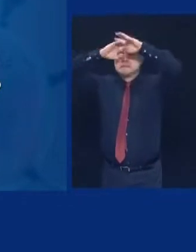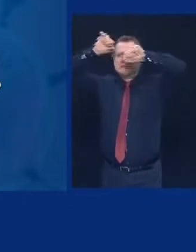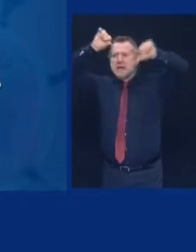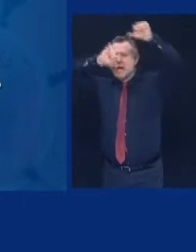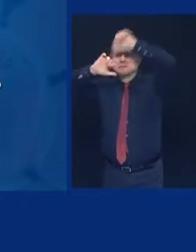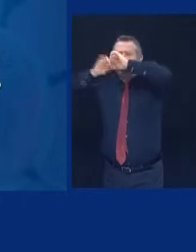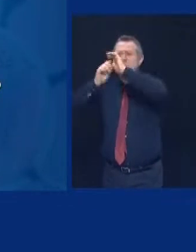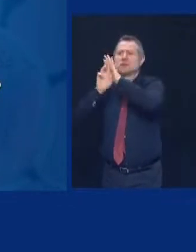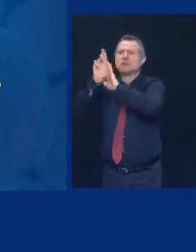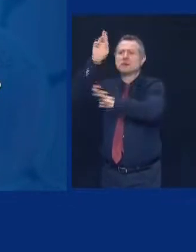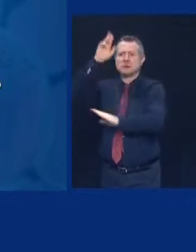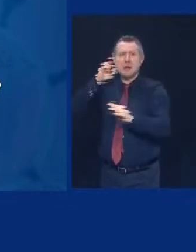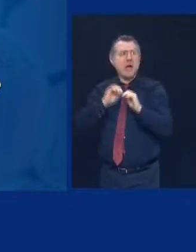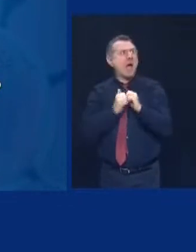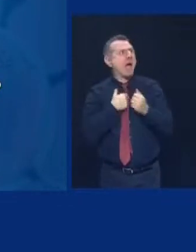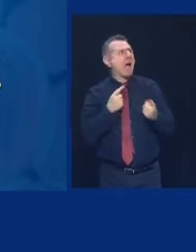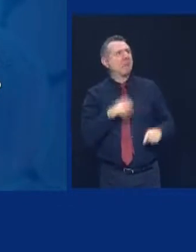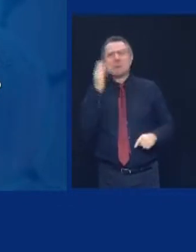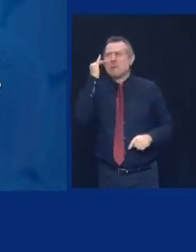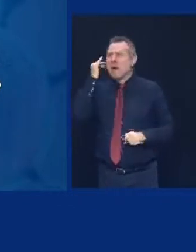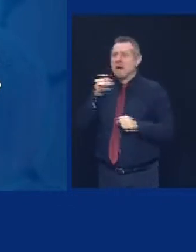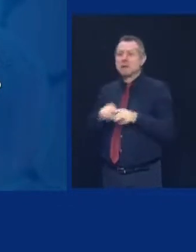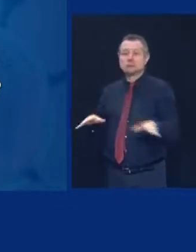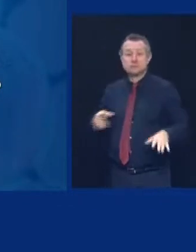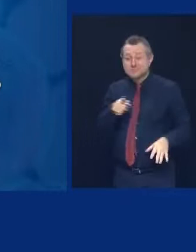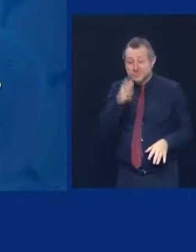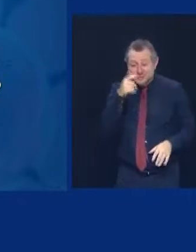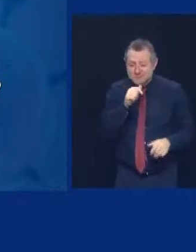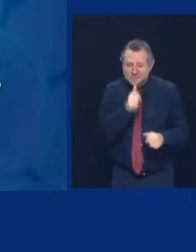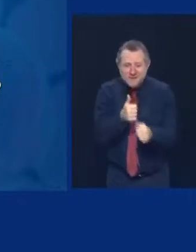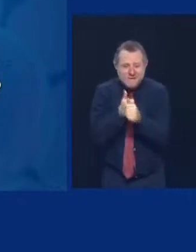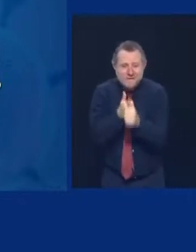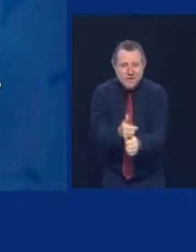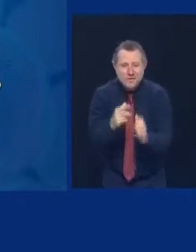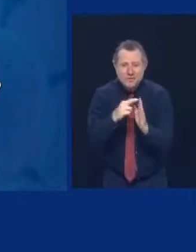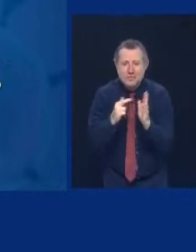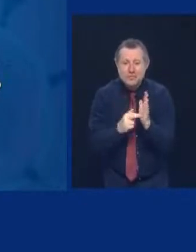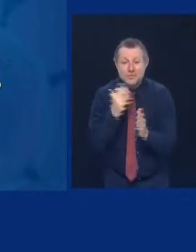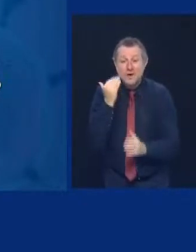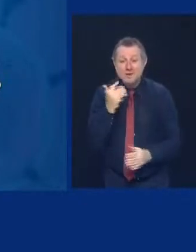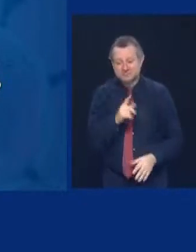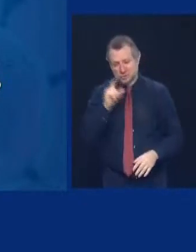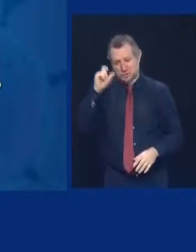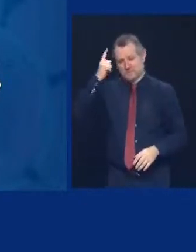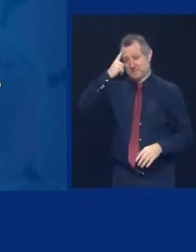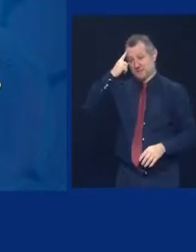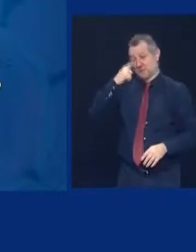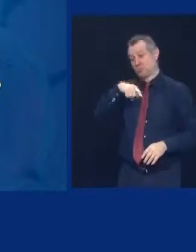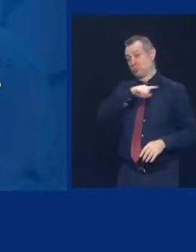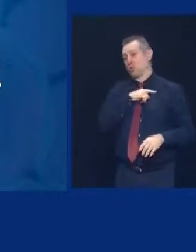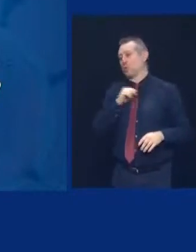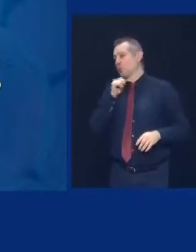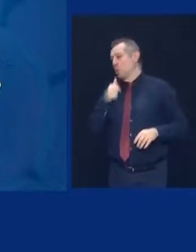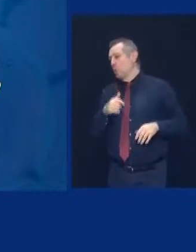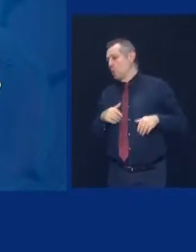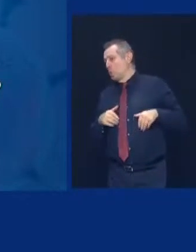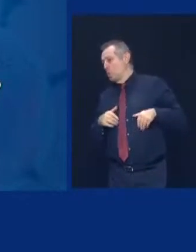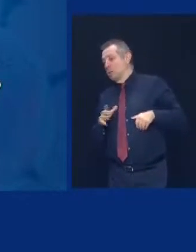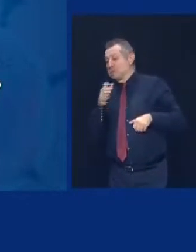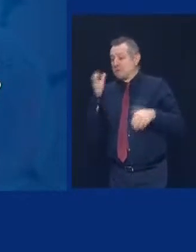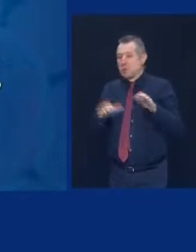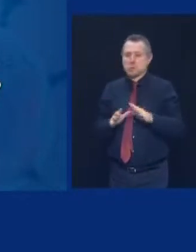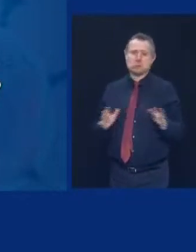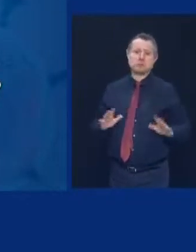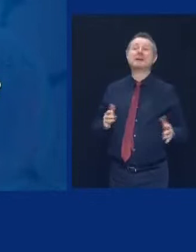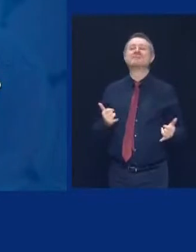rules. The government didn't enforce the rules. And now you have spread. And